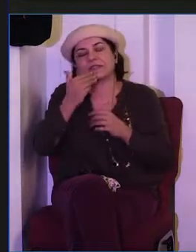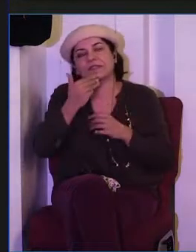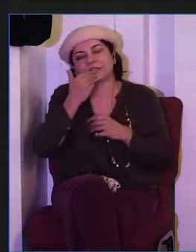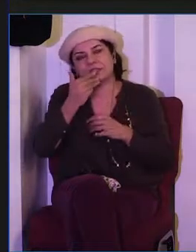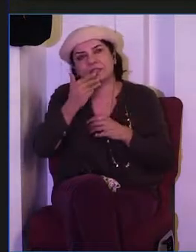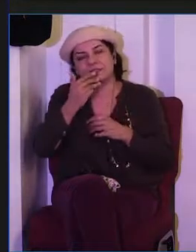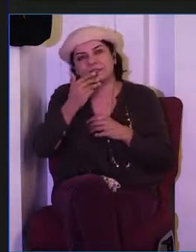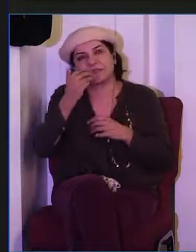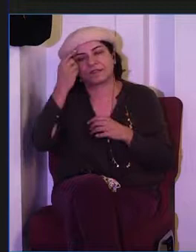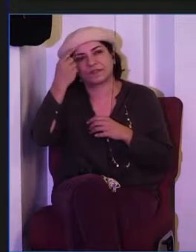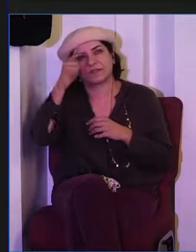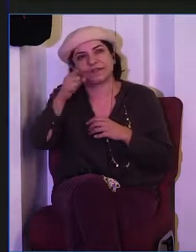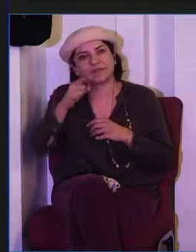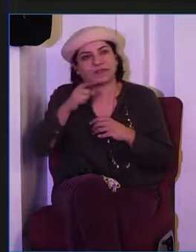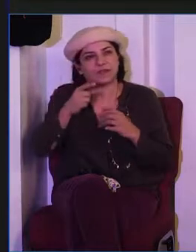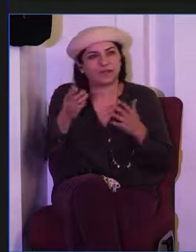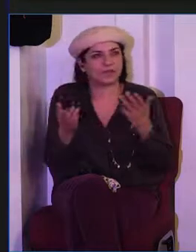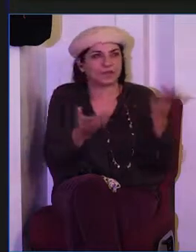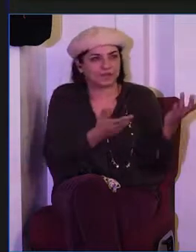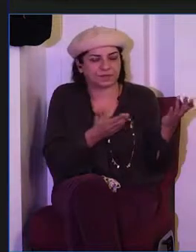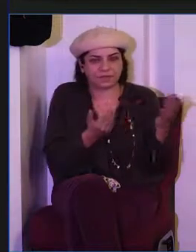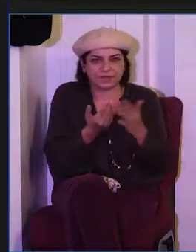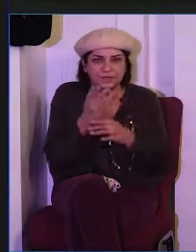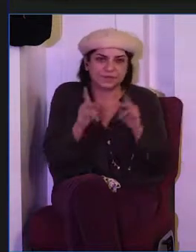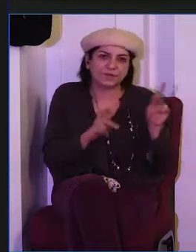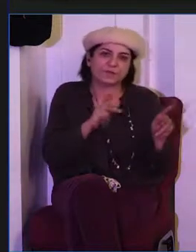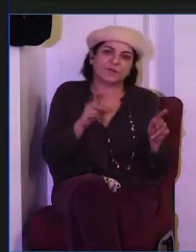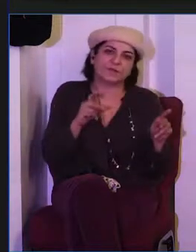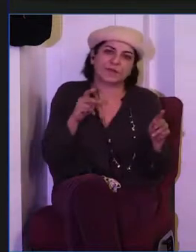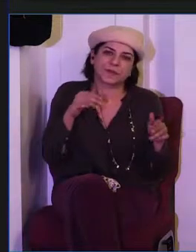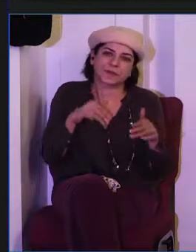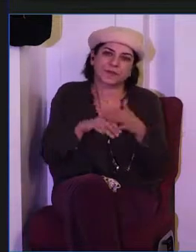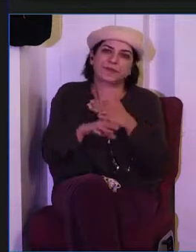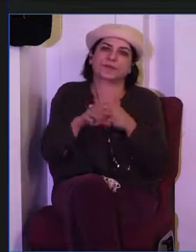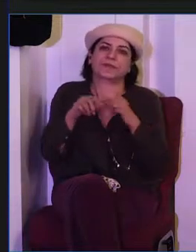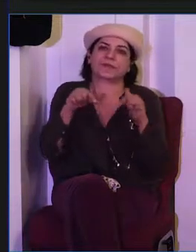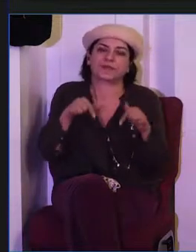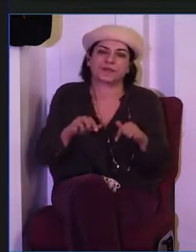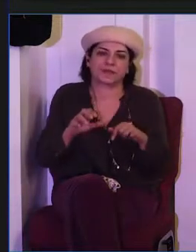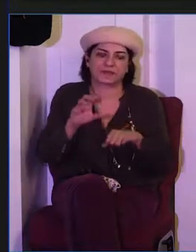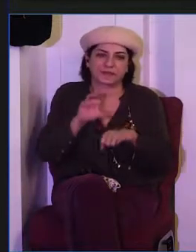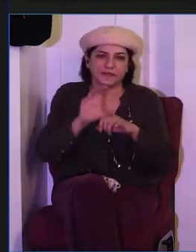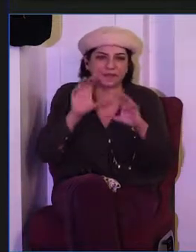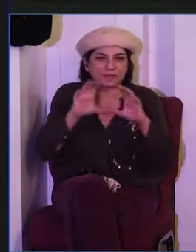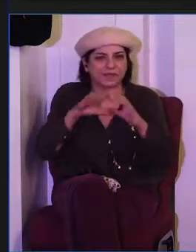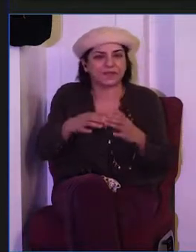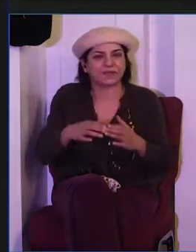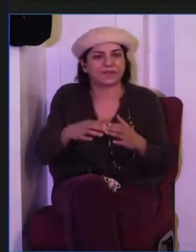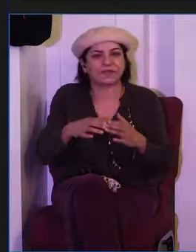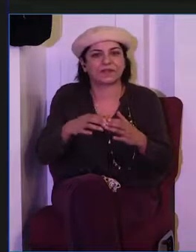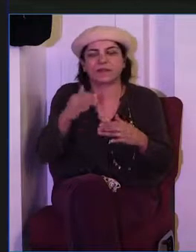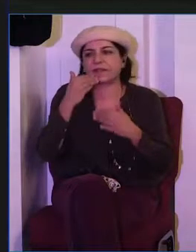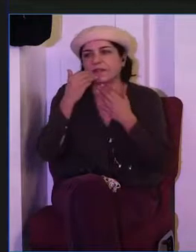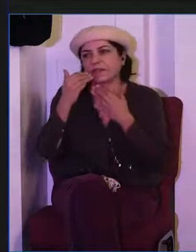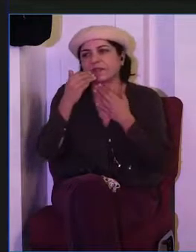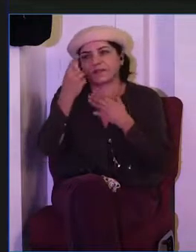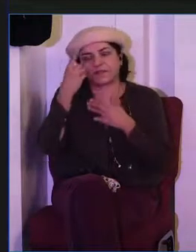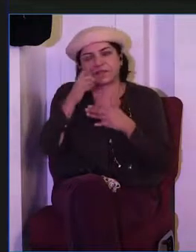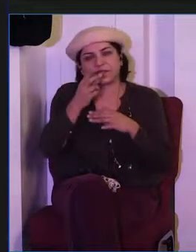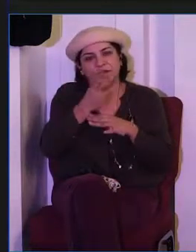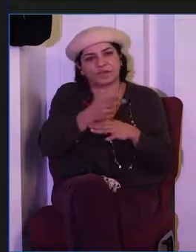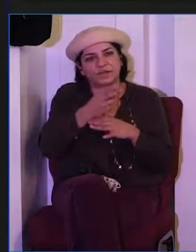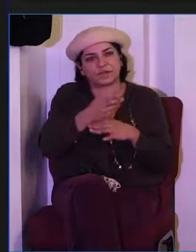for bringing new people into this congregation. Thank you for the history that they have